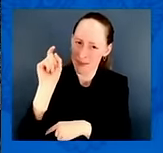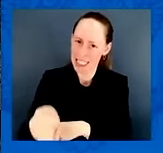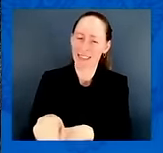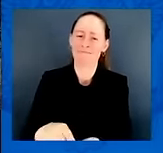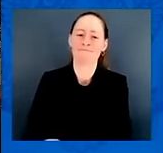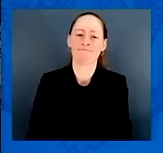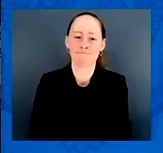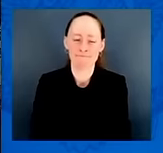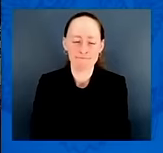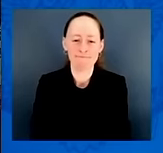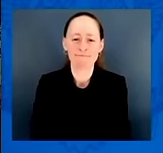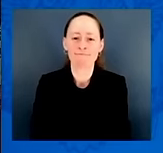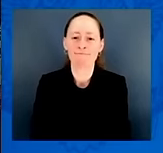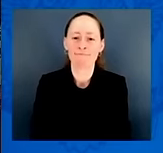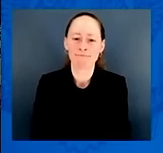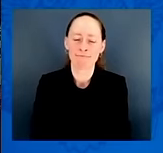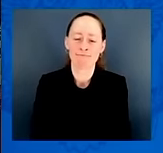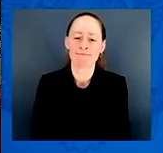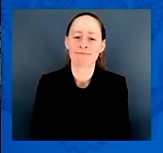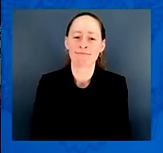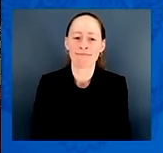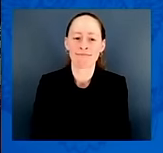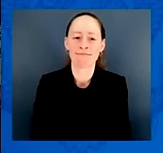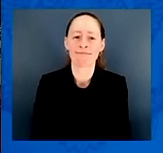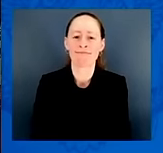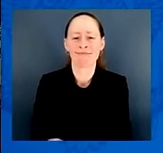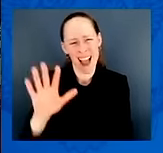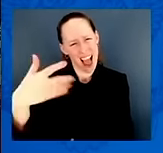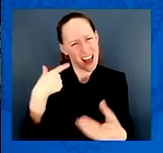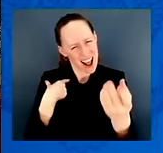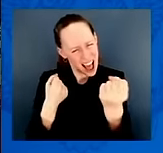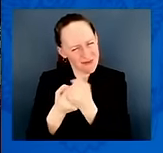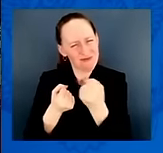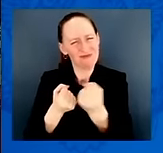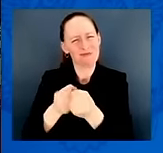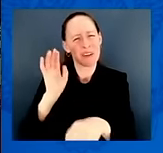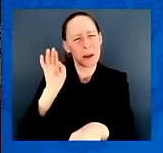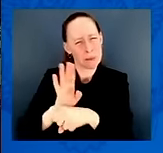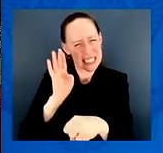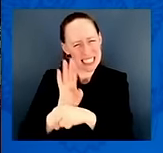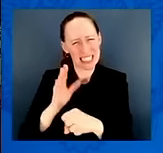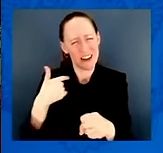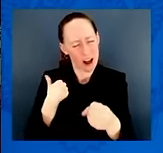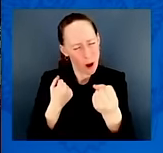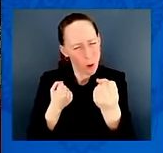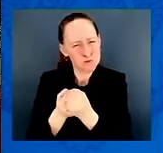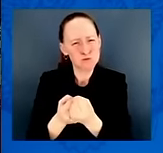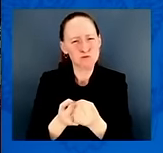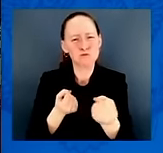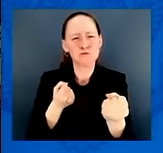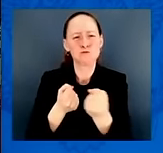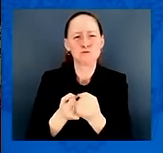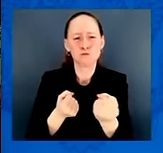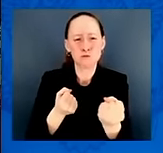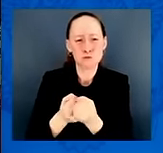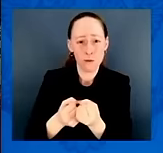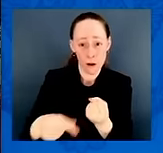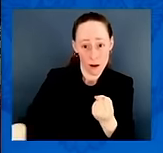I'm a capitalist. If you want to make or can make a million or millions of bucks, that's great. Just pay your fair share in